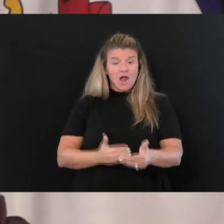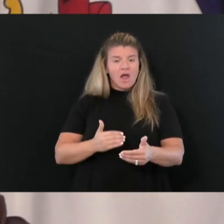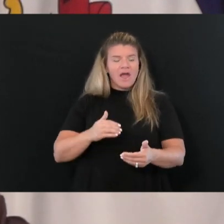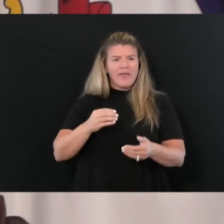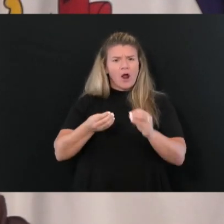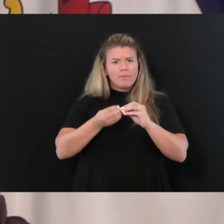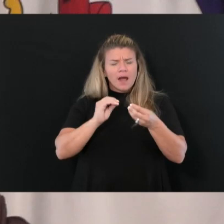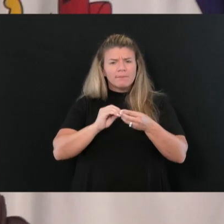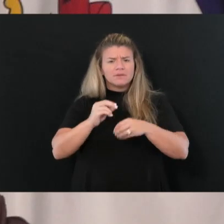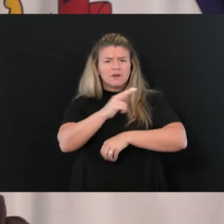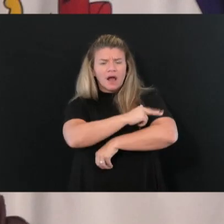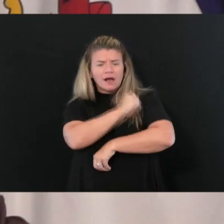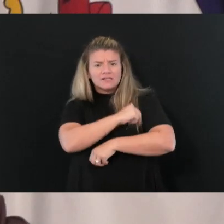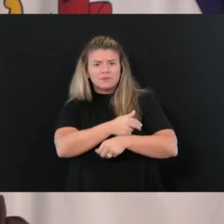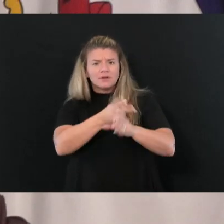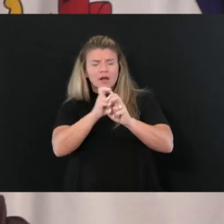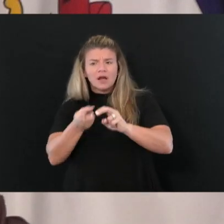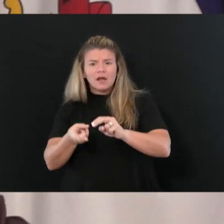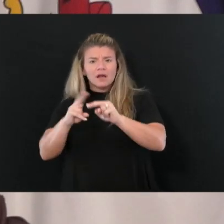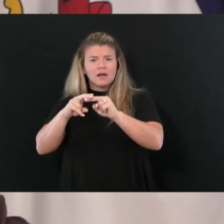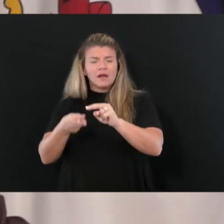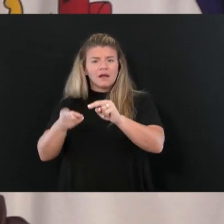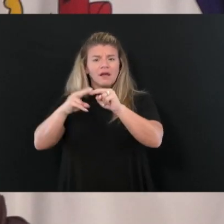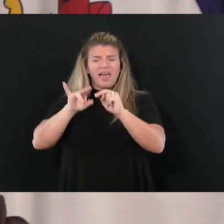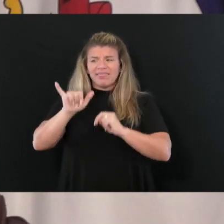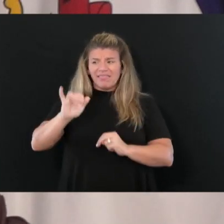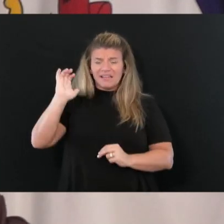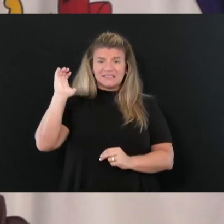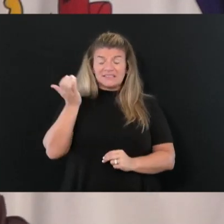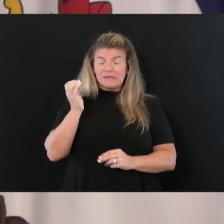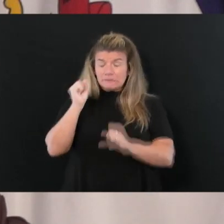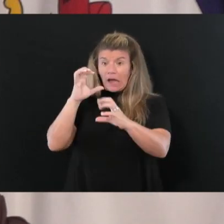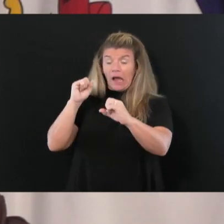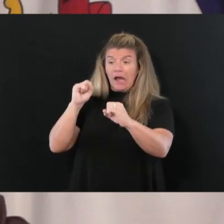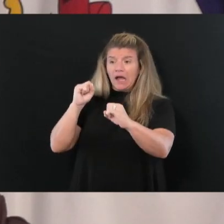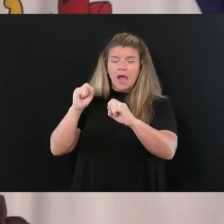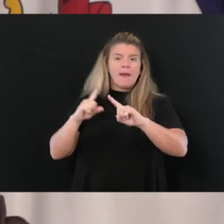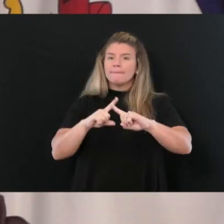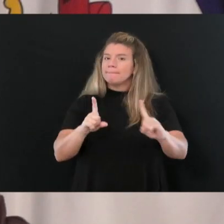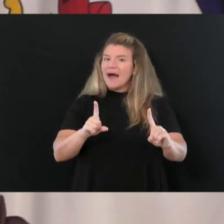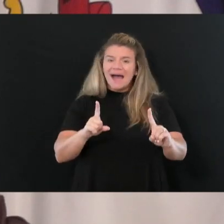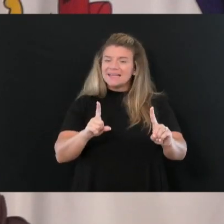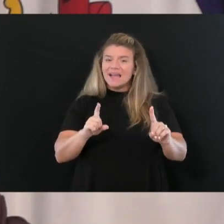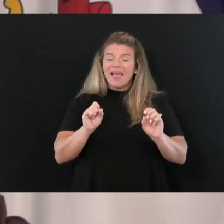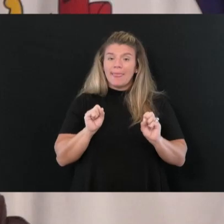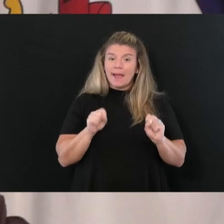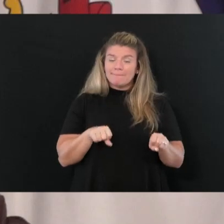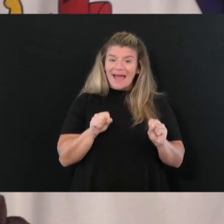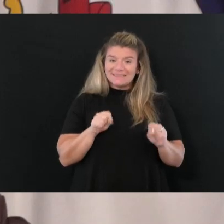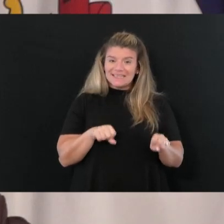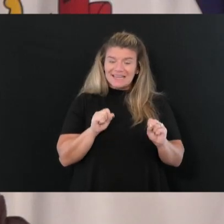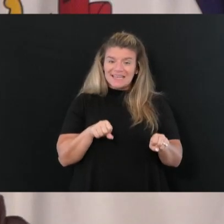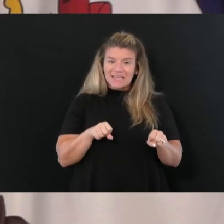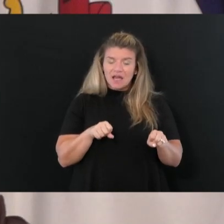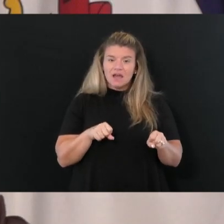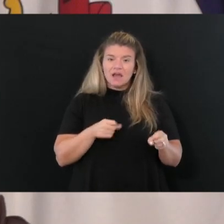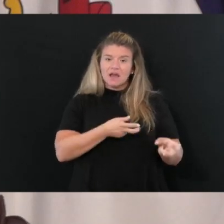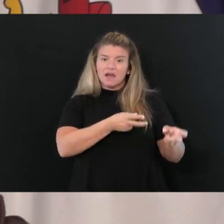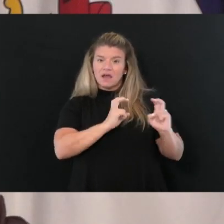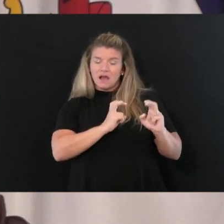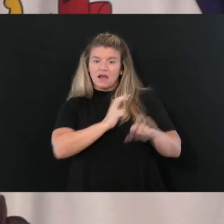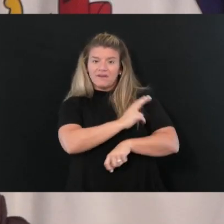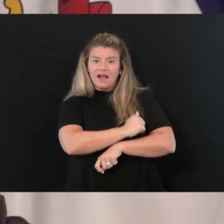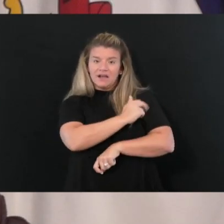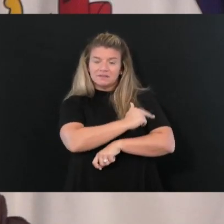look like, well, they're alarming, but their capacity of hospitalizations is